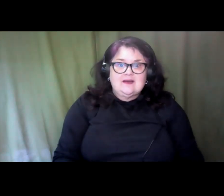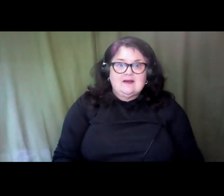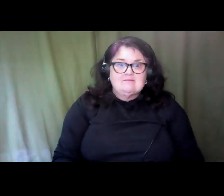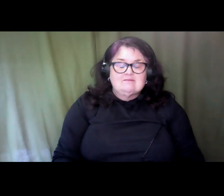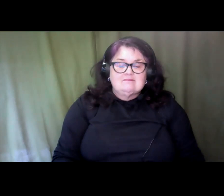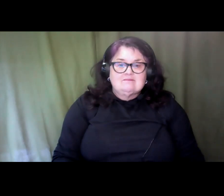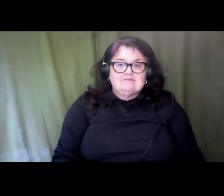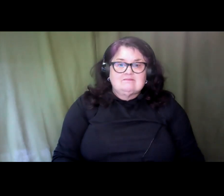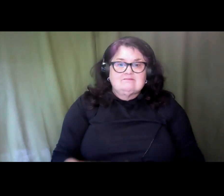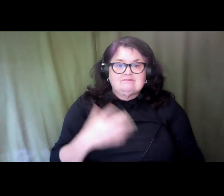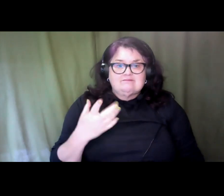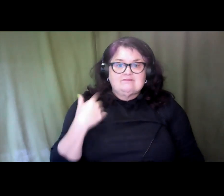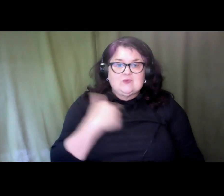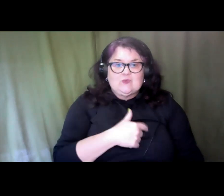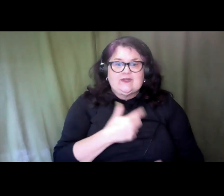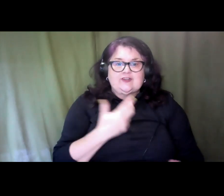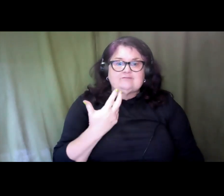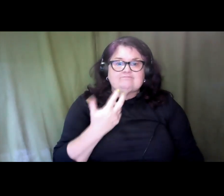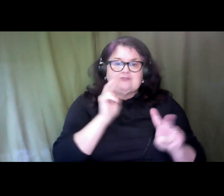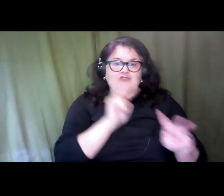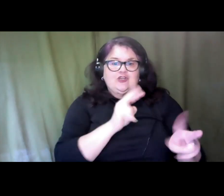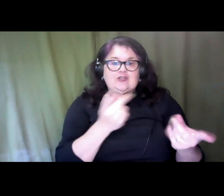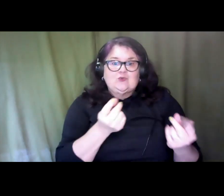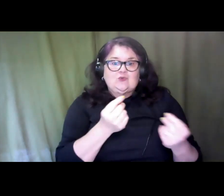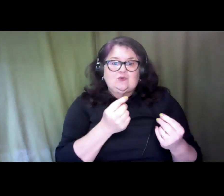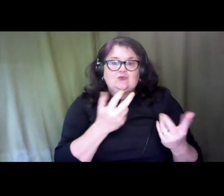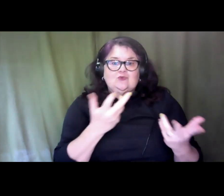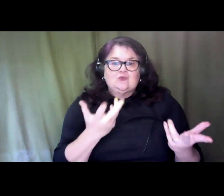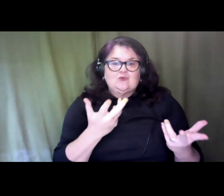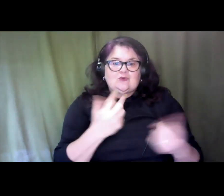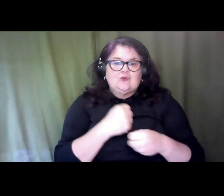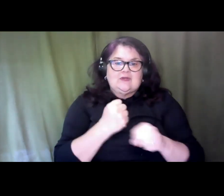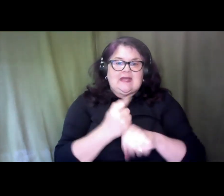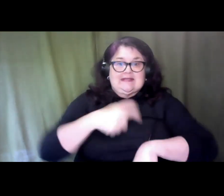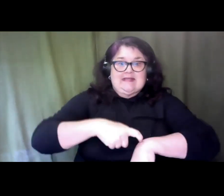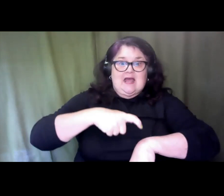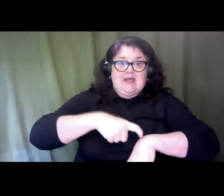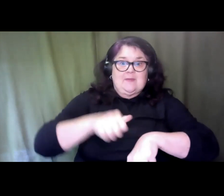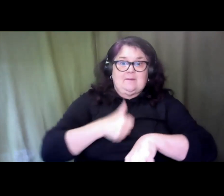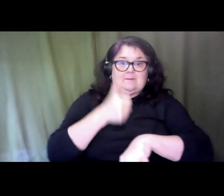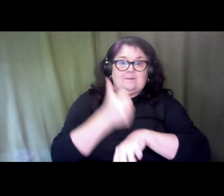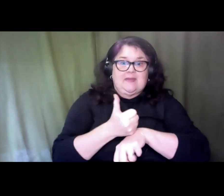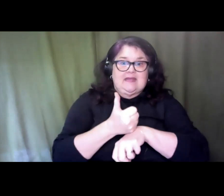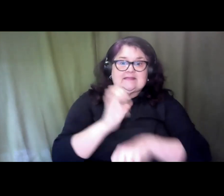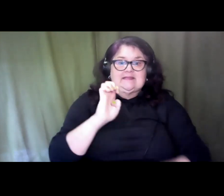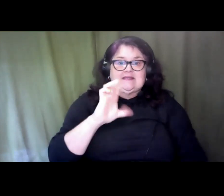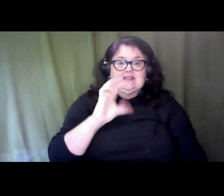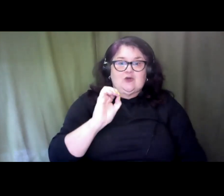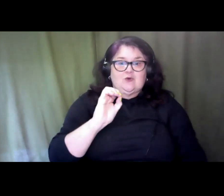And what we are looking to do is create a time-based sort of ecosystem